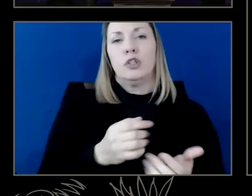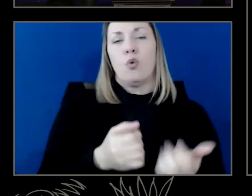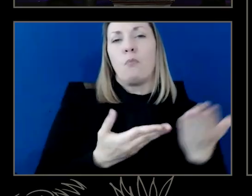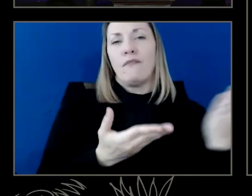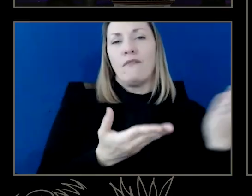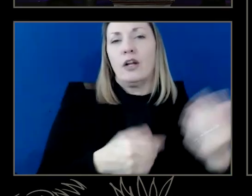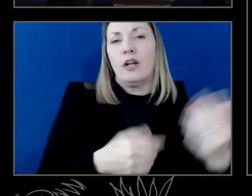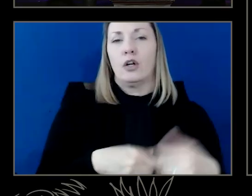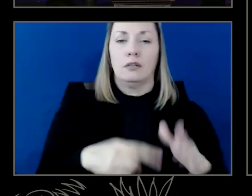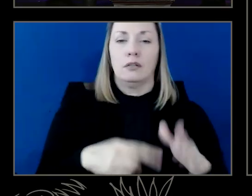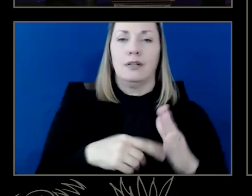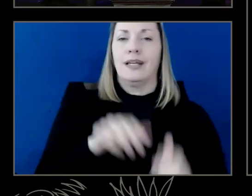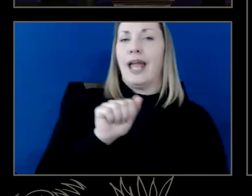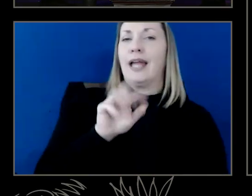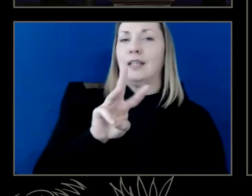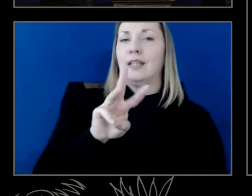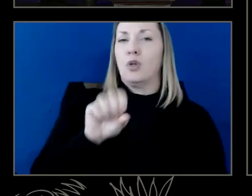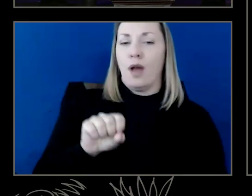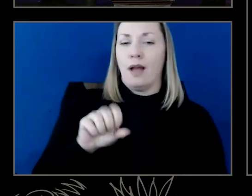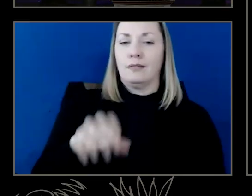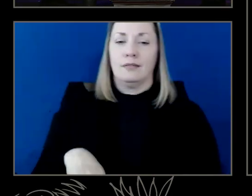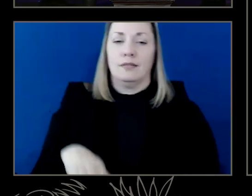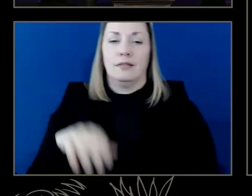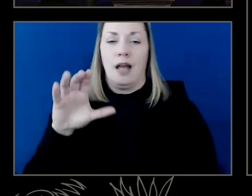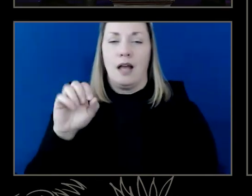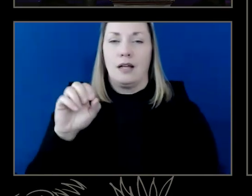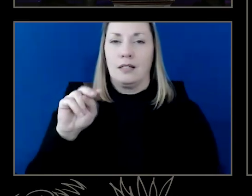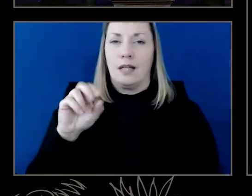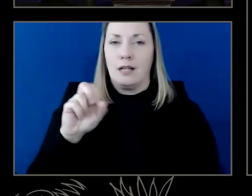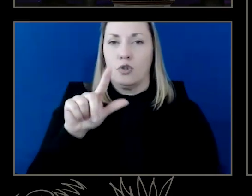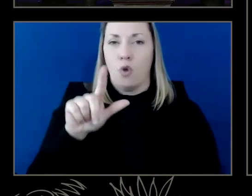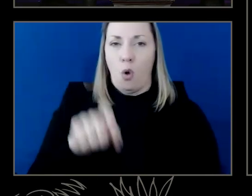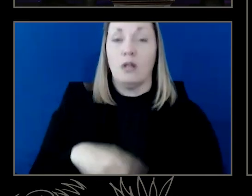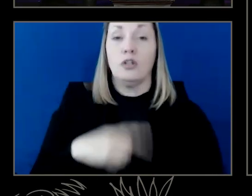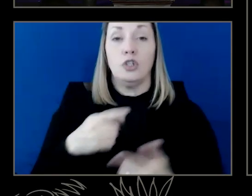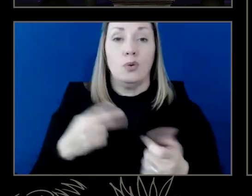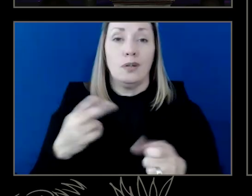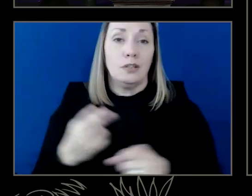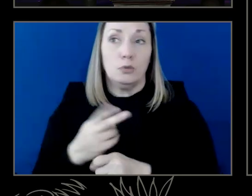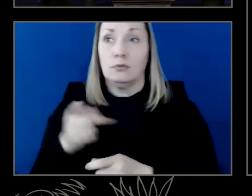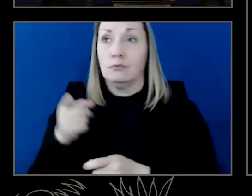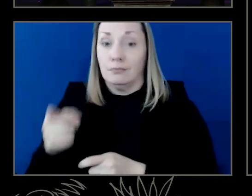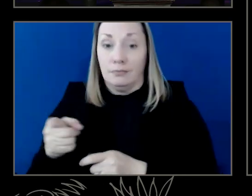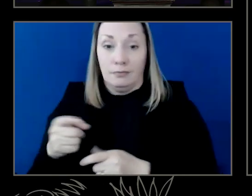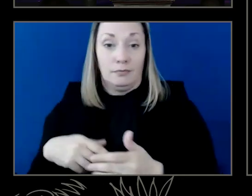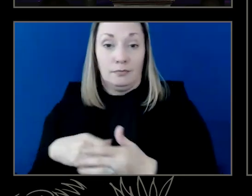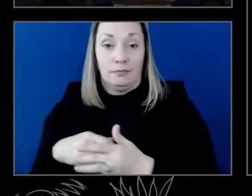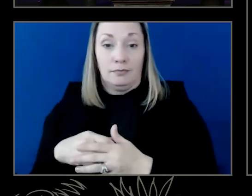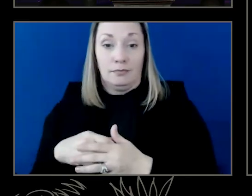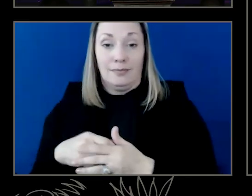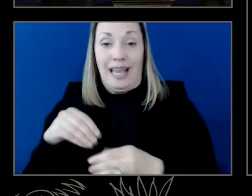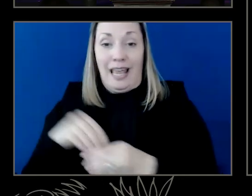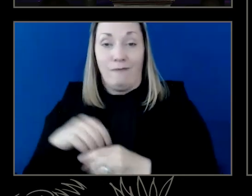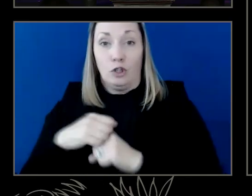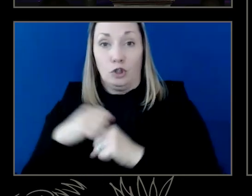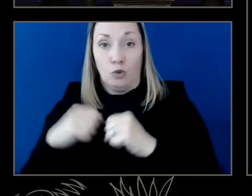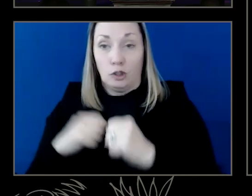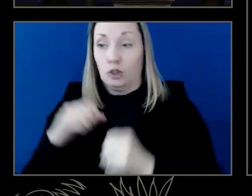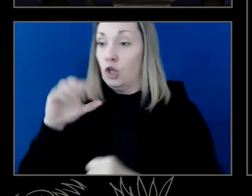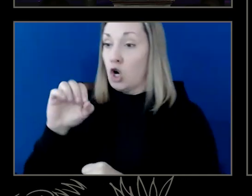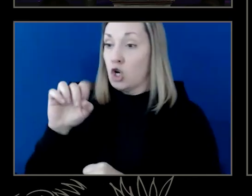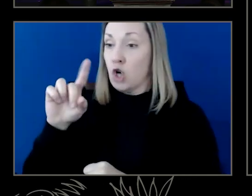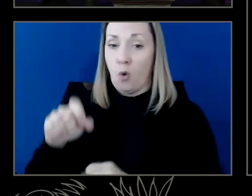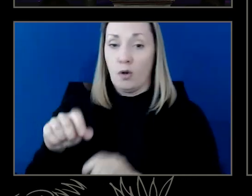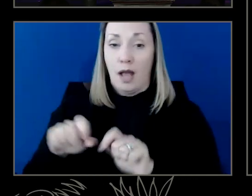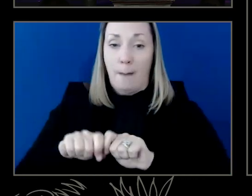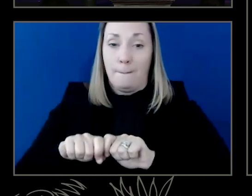the AWS console, you define your infrastructure in code, applying, and boom, it's live. You have